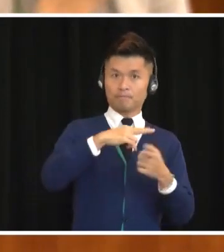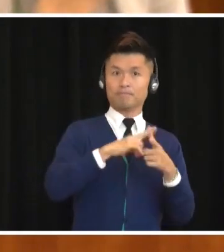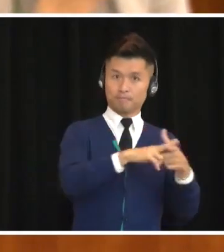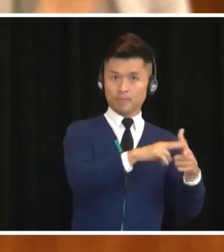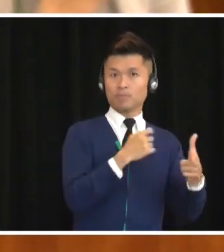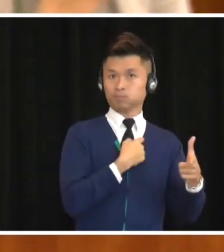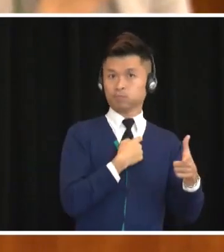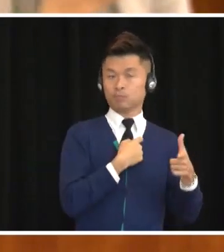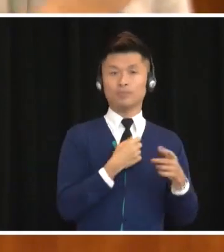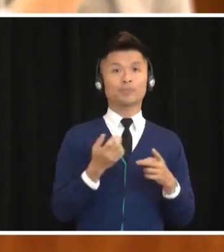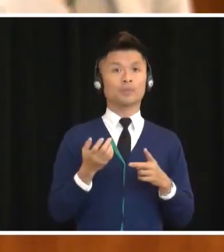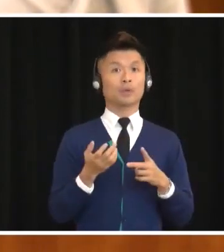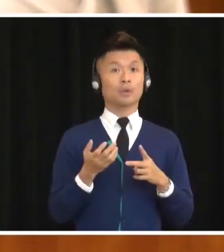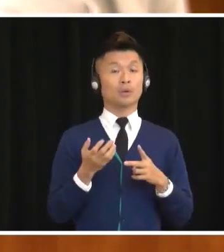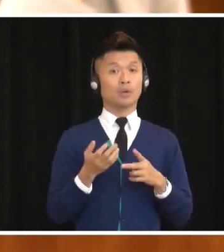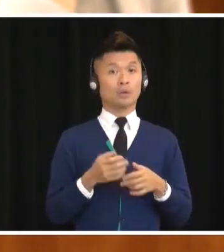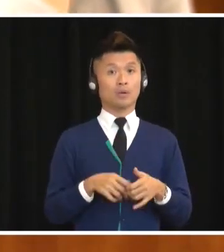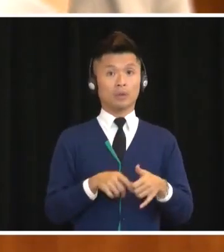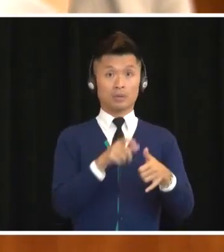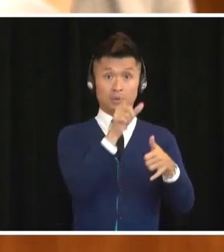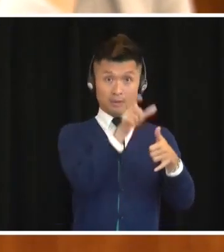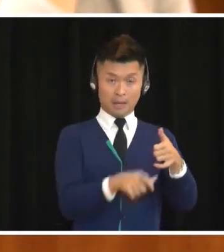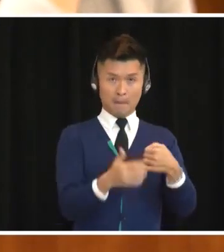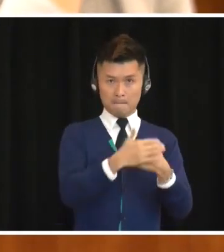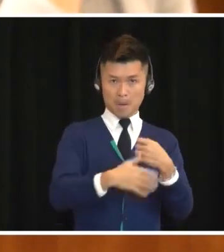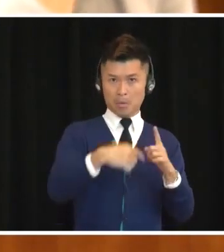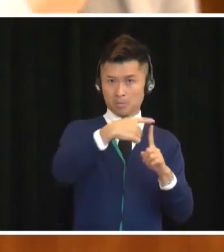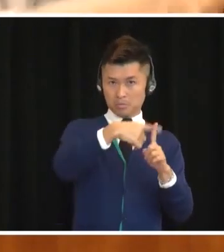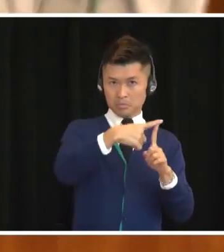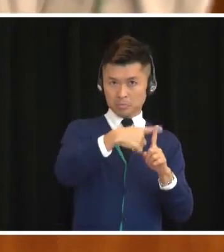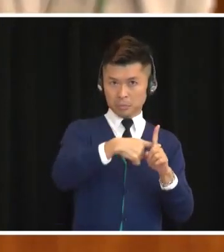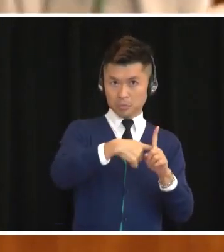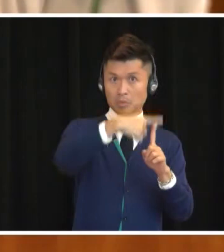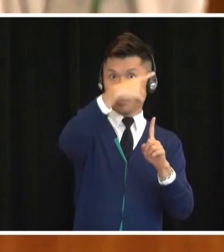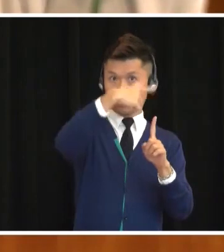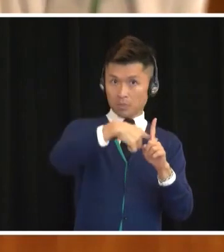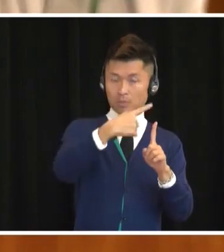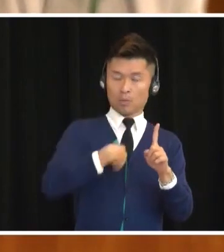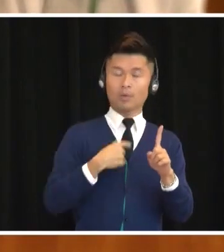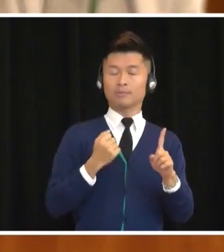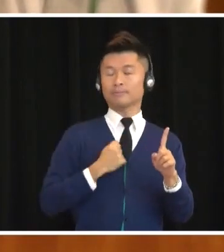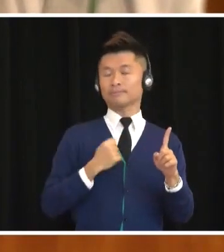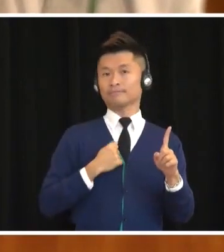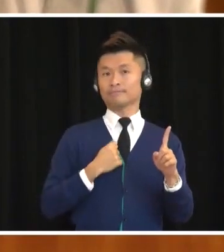have gained tremendous knowledge about the case, the juvenile.